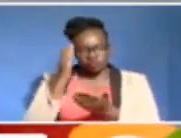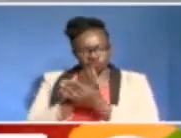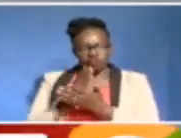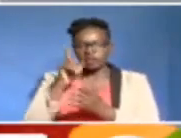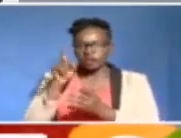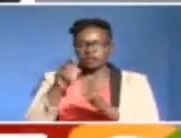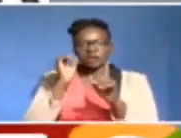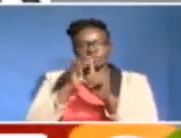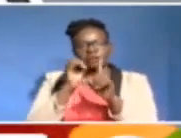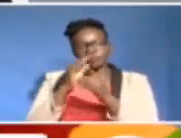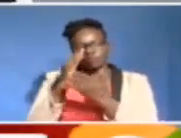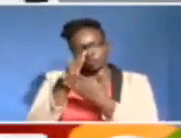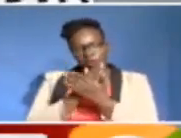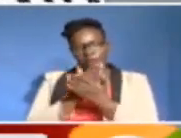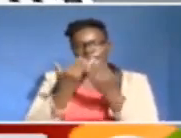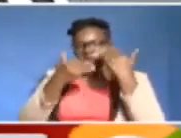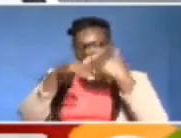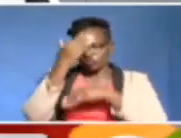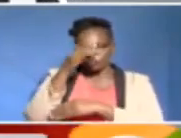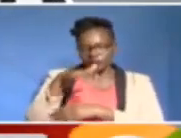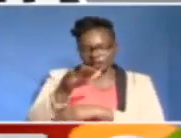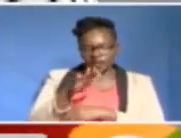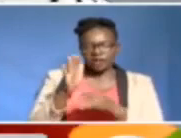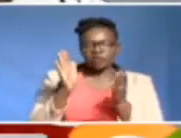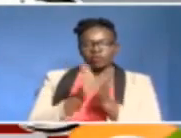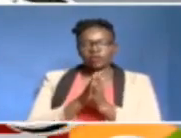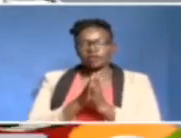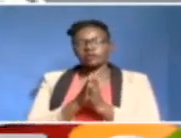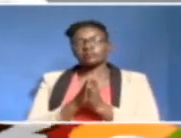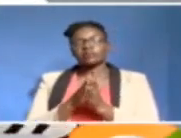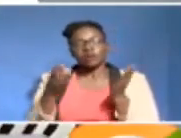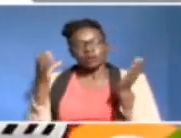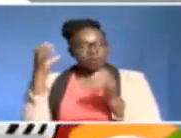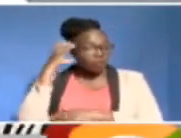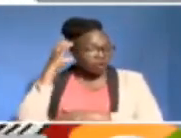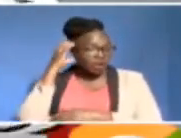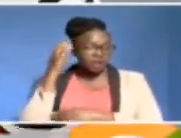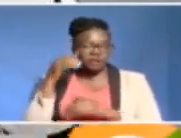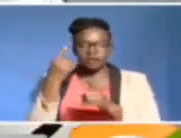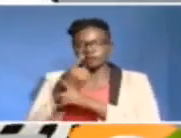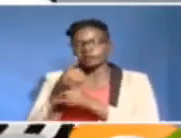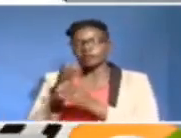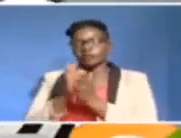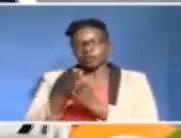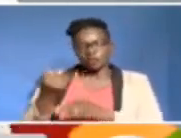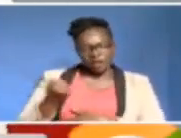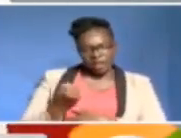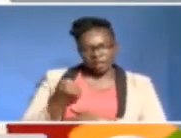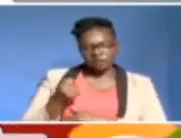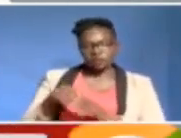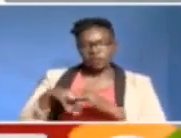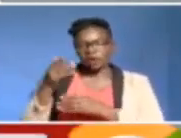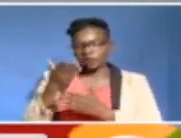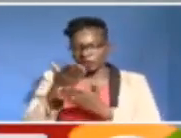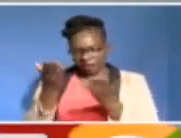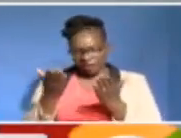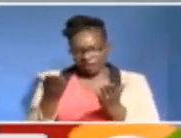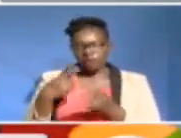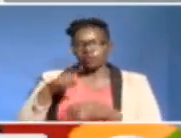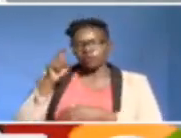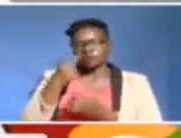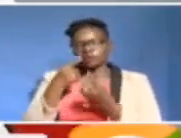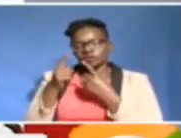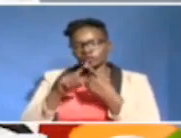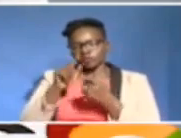especially university and, you know, tertiary institutions. Our girls who come out and are here, we need to talk to each